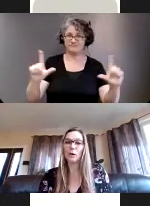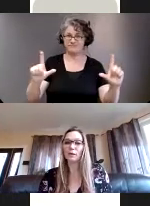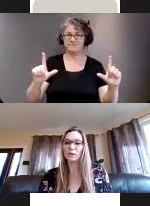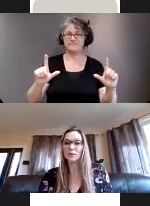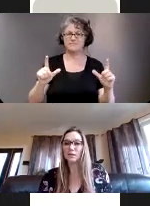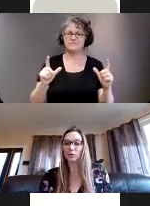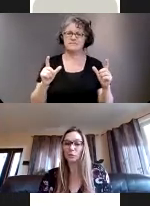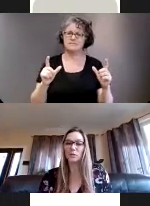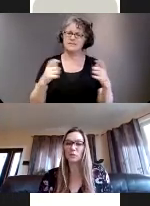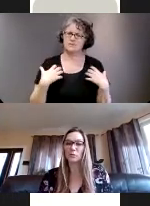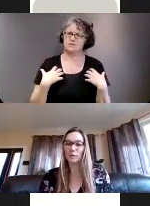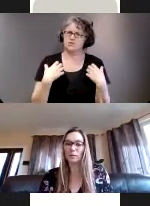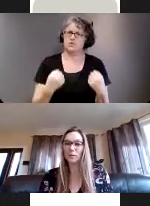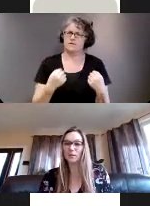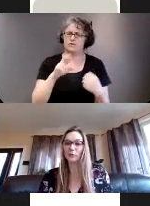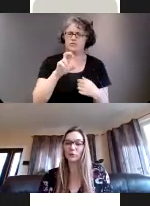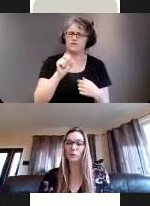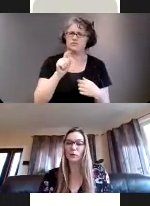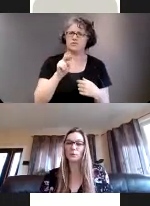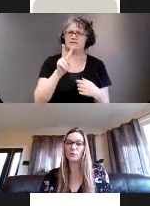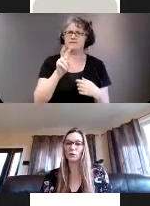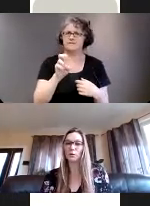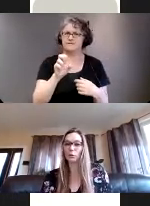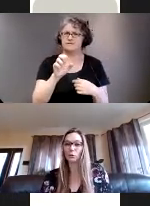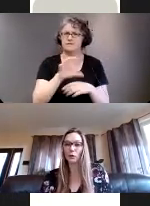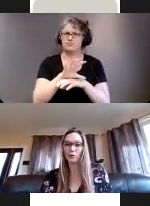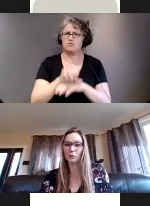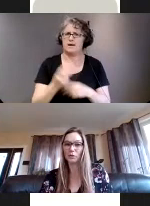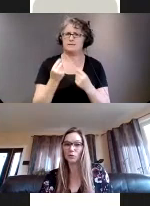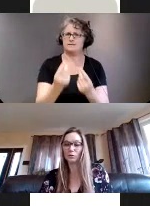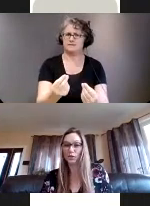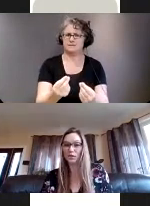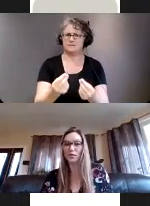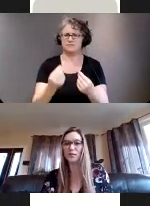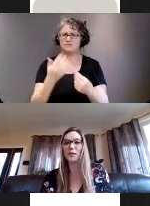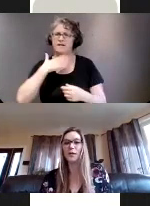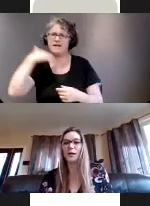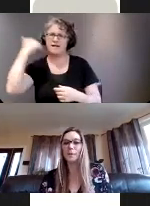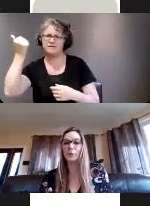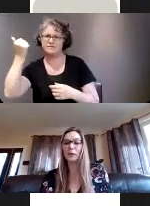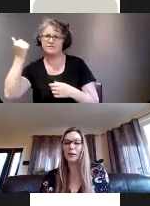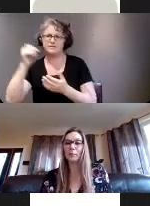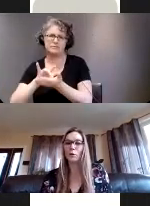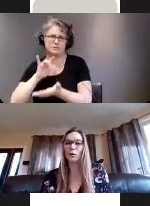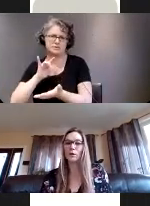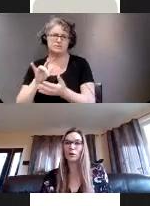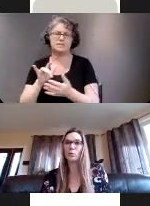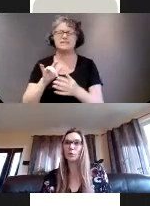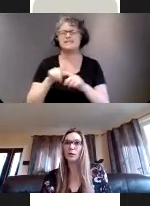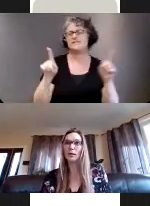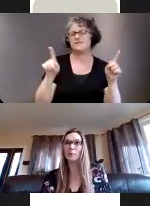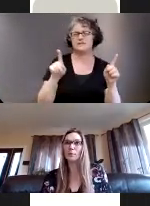restorative practices to elder abuse. This will be a little bit different than the ones we've done on a restorative justice, looking at more of